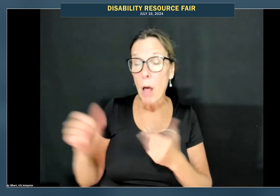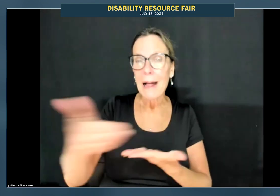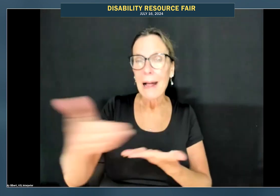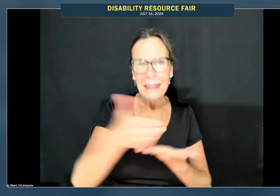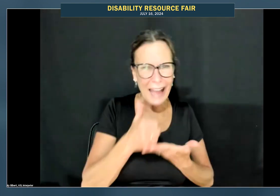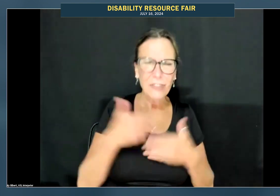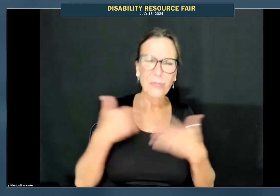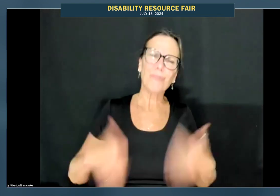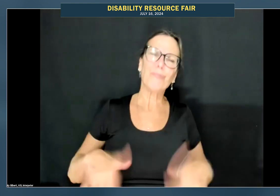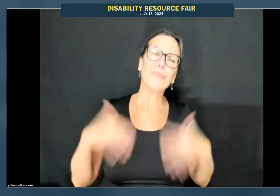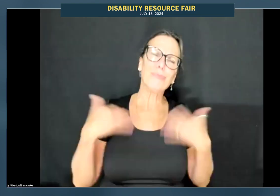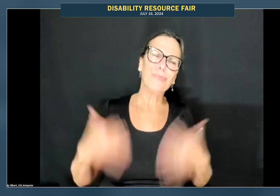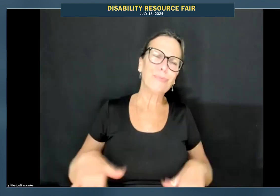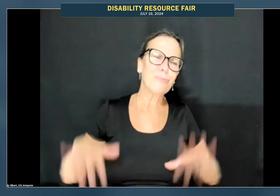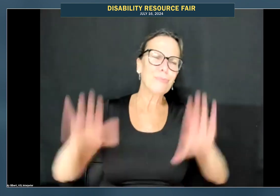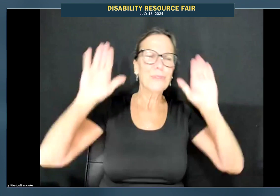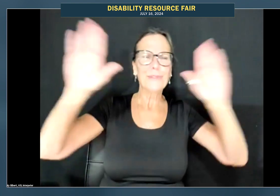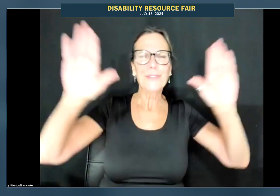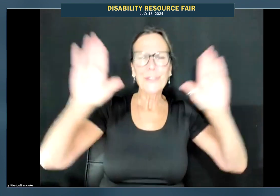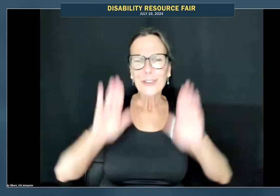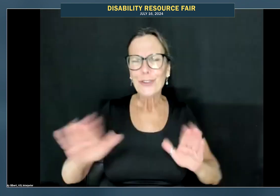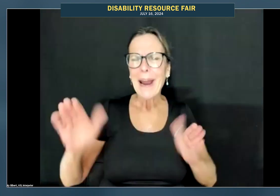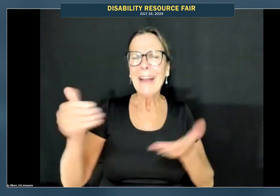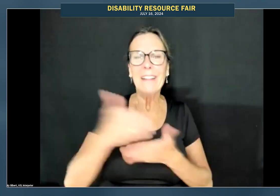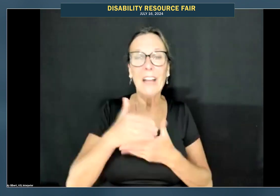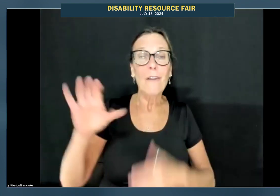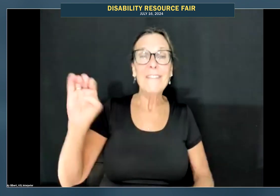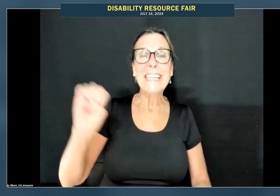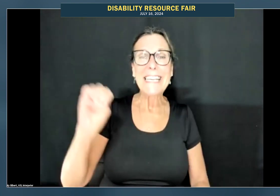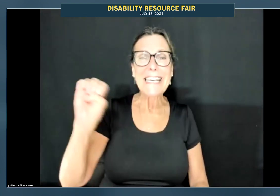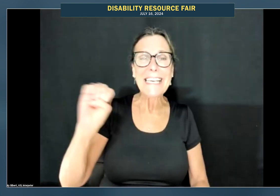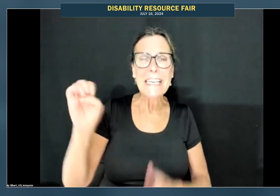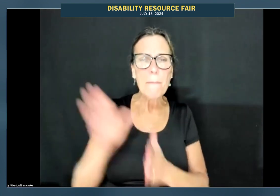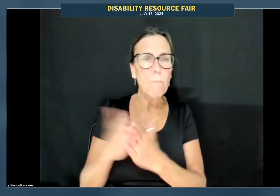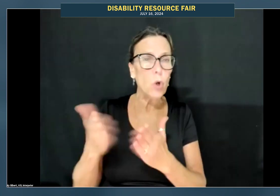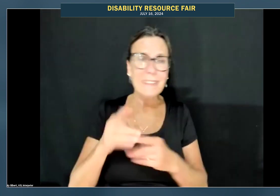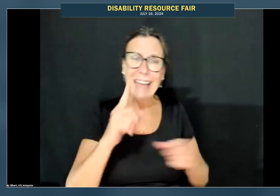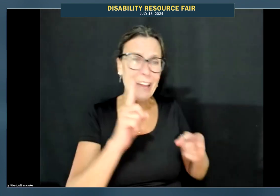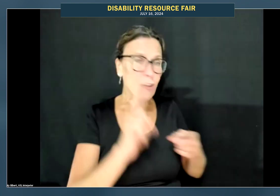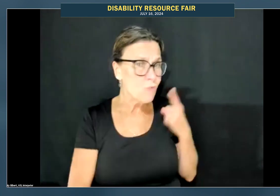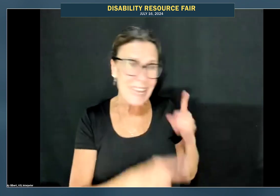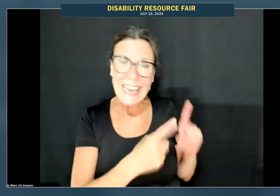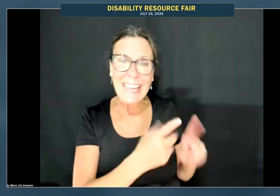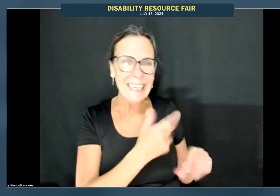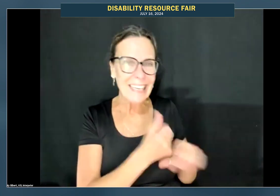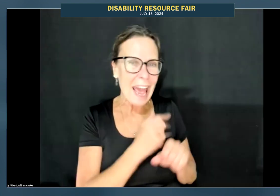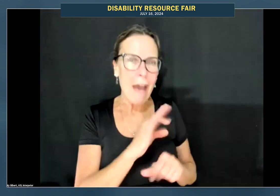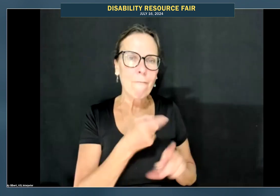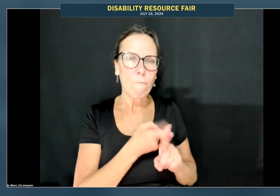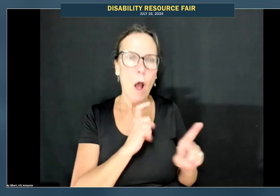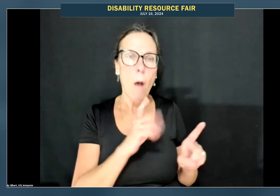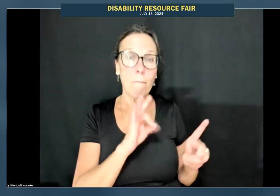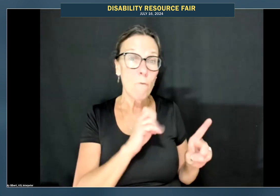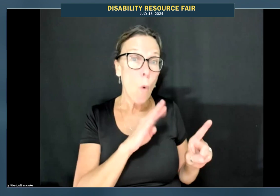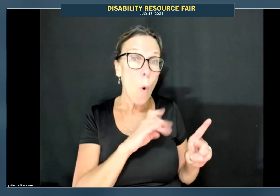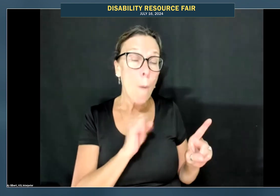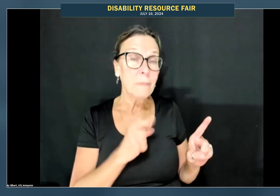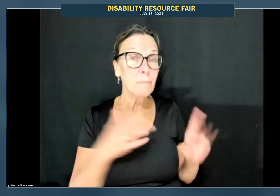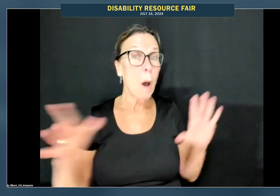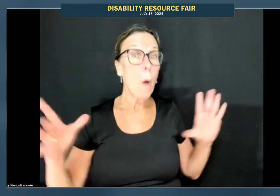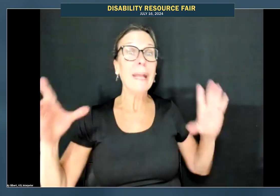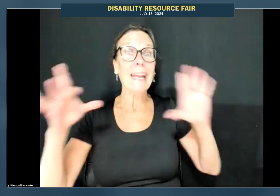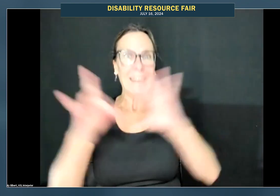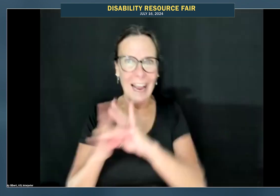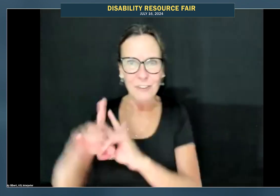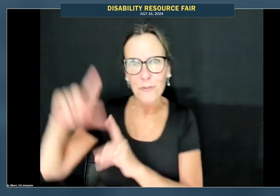great collections of accessible ebooks that you can't get from Forbes Library, but we can help connect you to them. We have a very